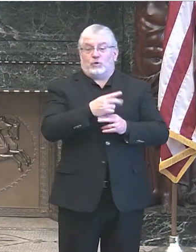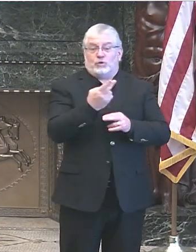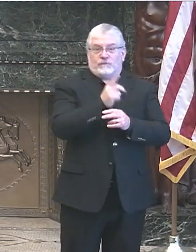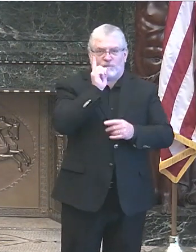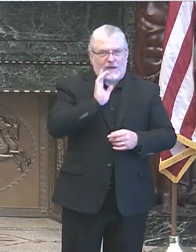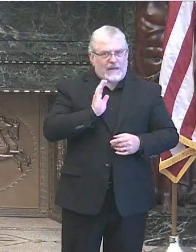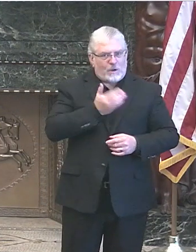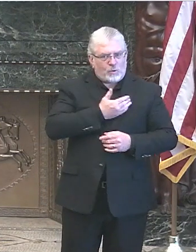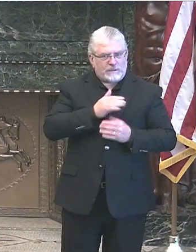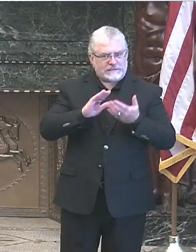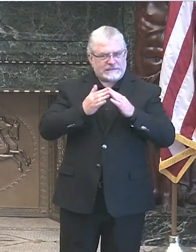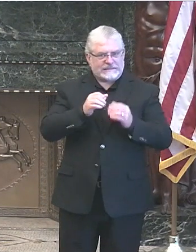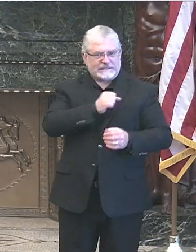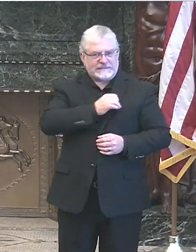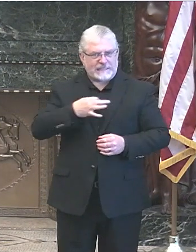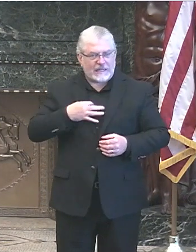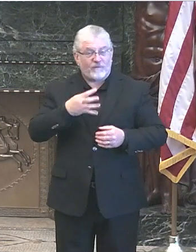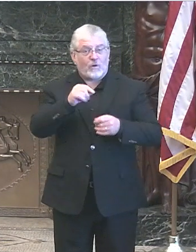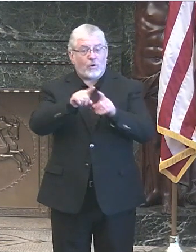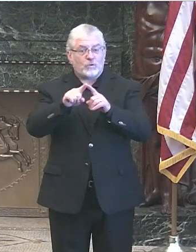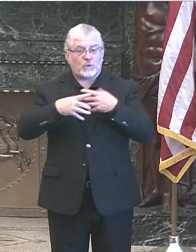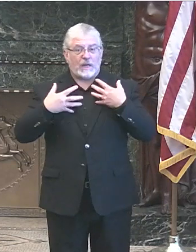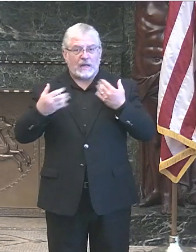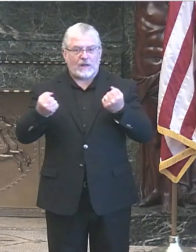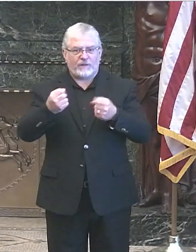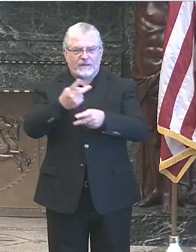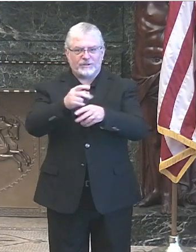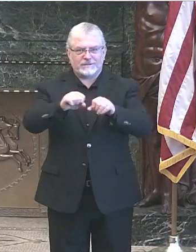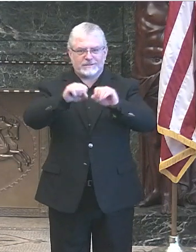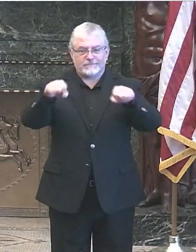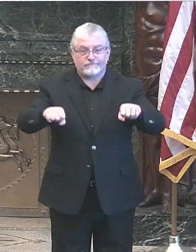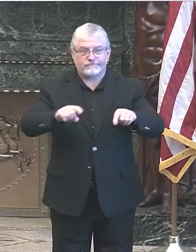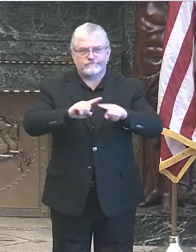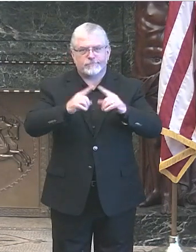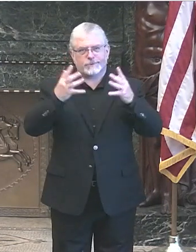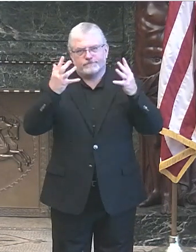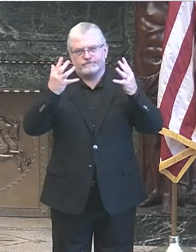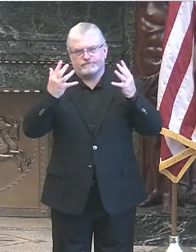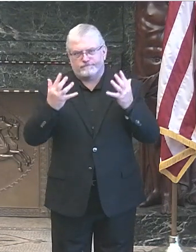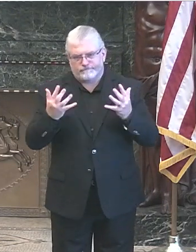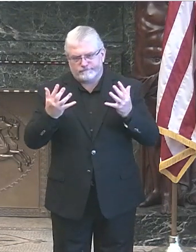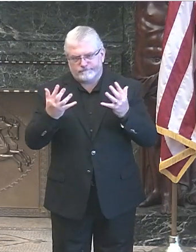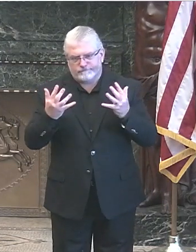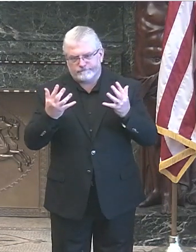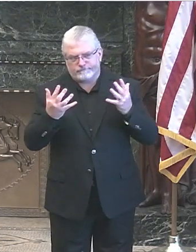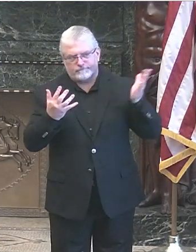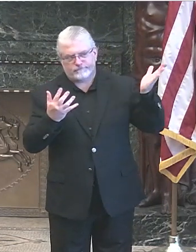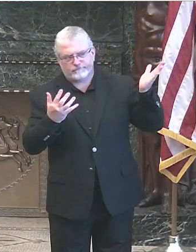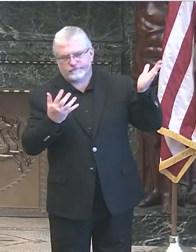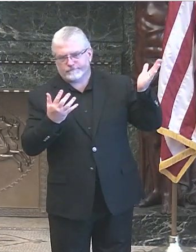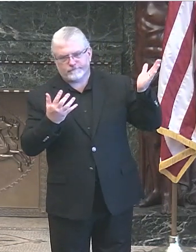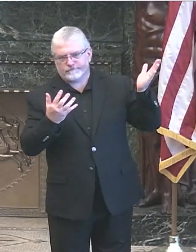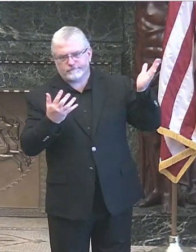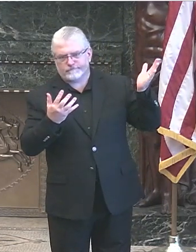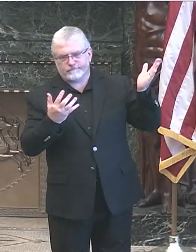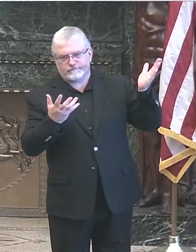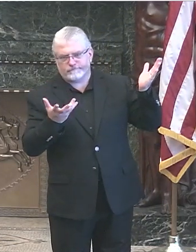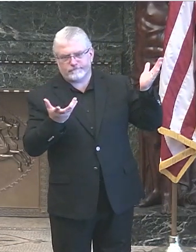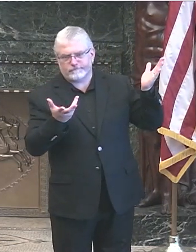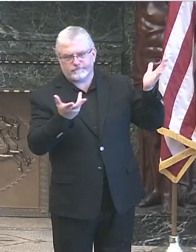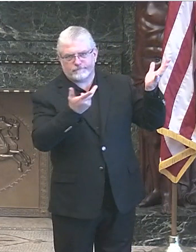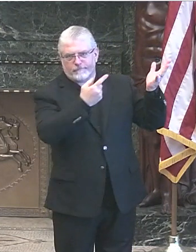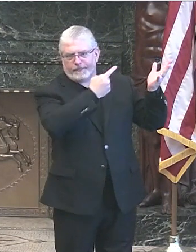for the healthcare system. Unfortunately, that shipment was disrupted. I don't know